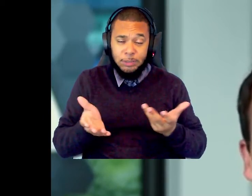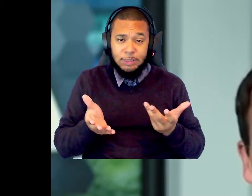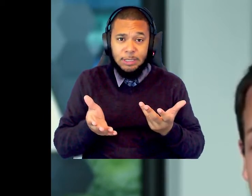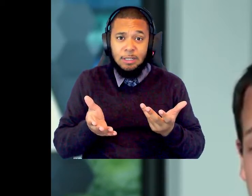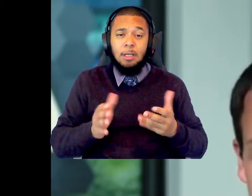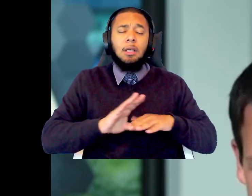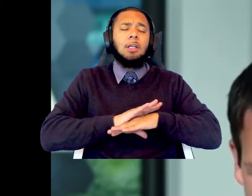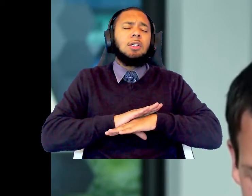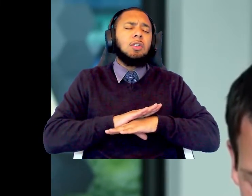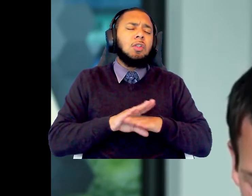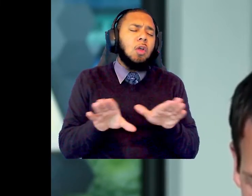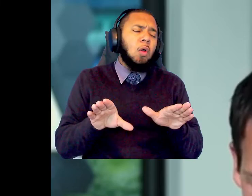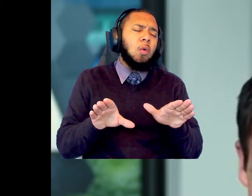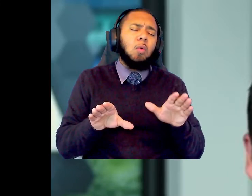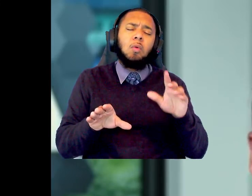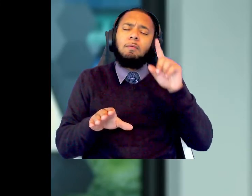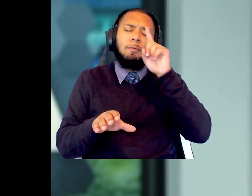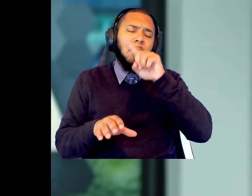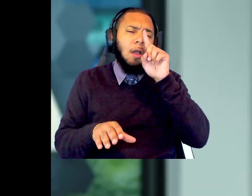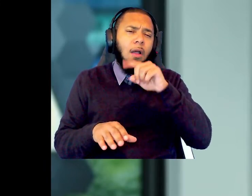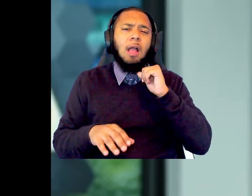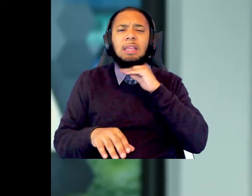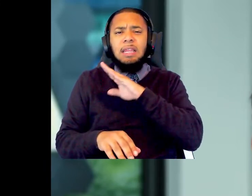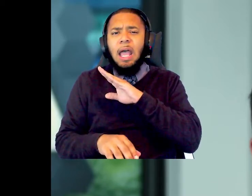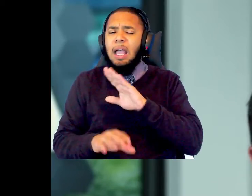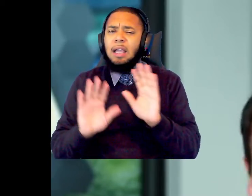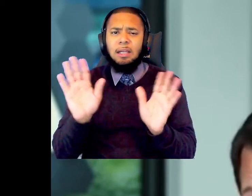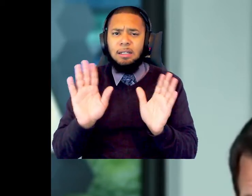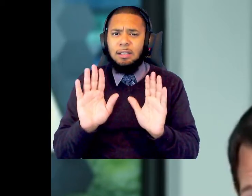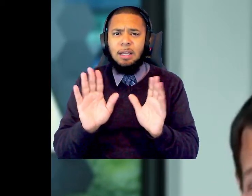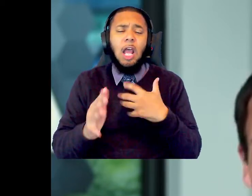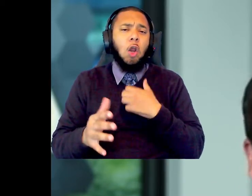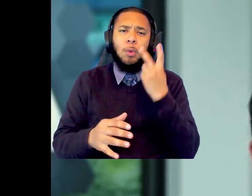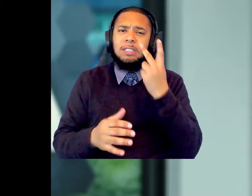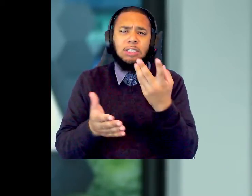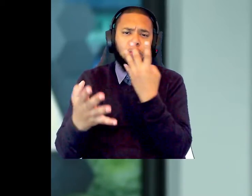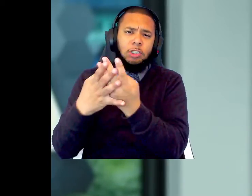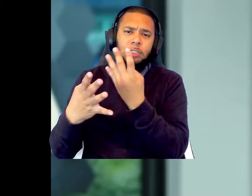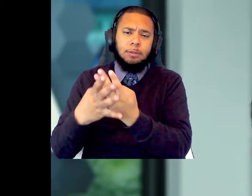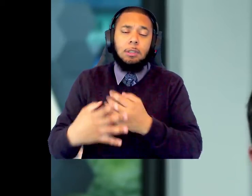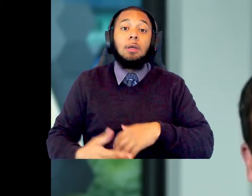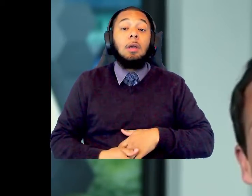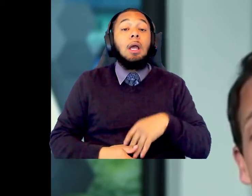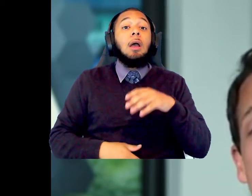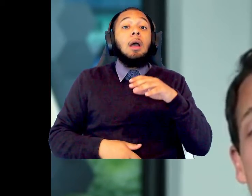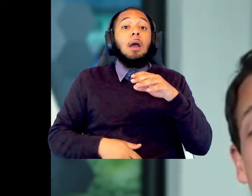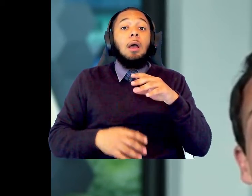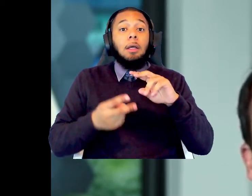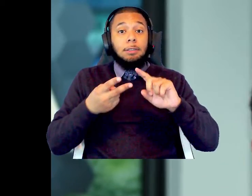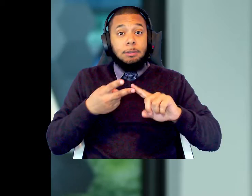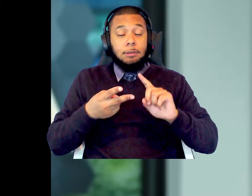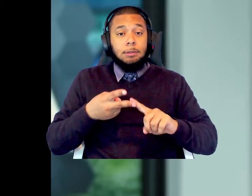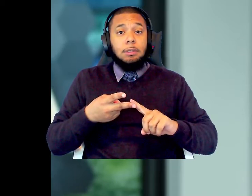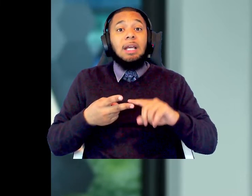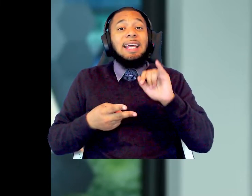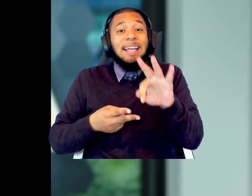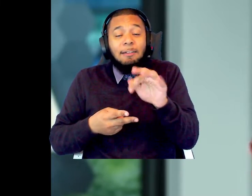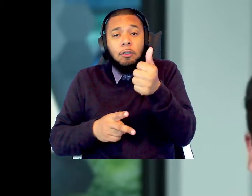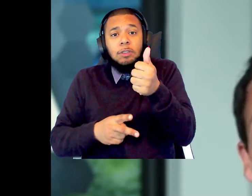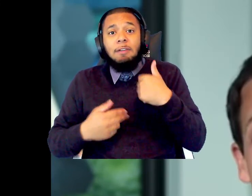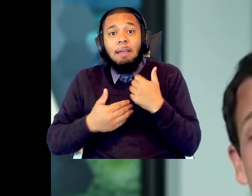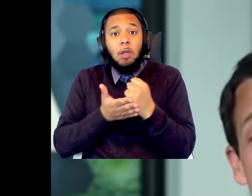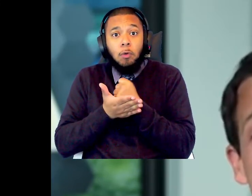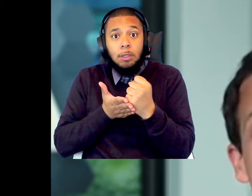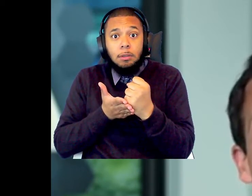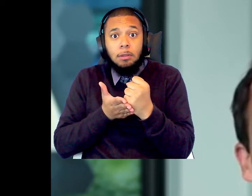because I don't want to see you in jail. But two, if you have a credit card, make sure you have the money, or you'll very